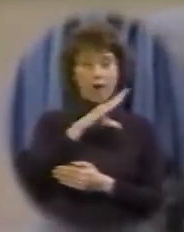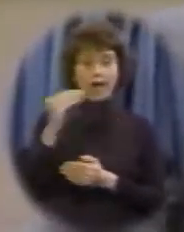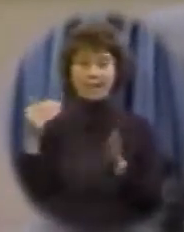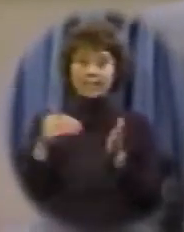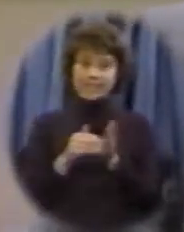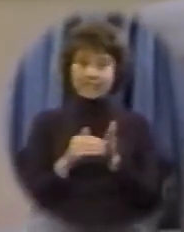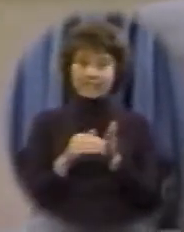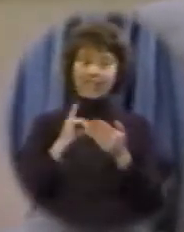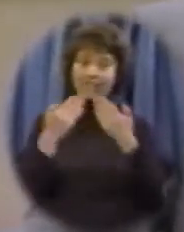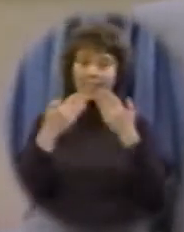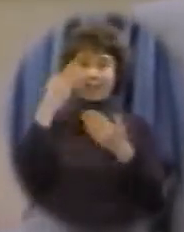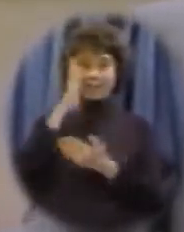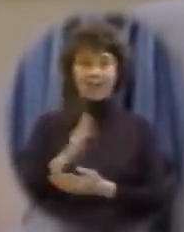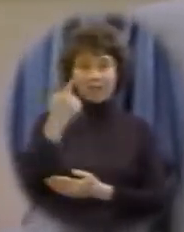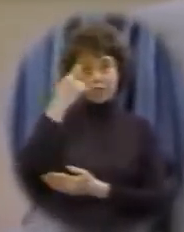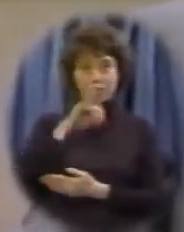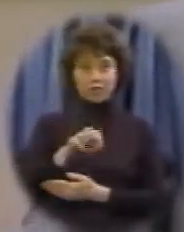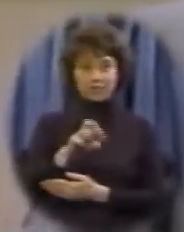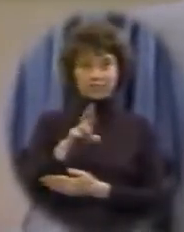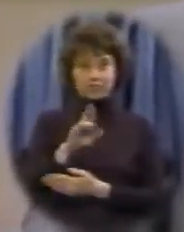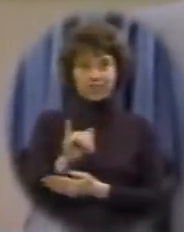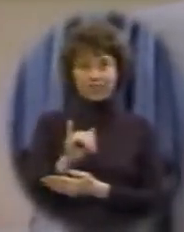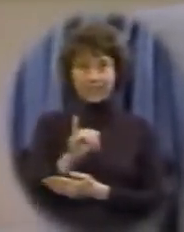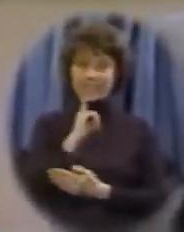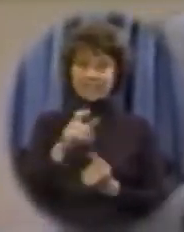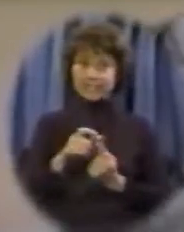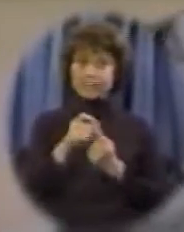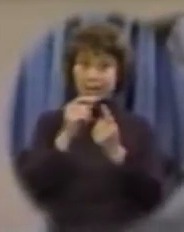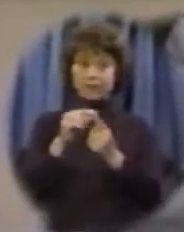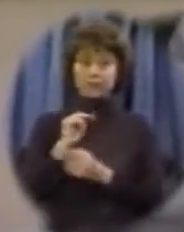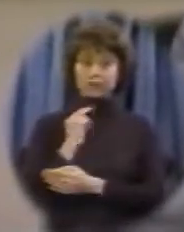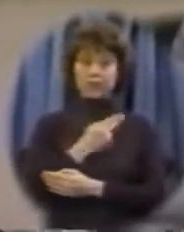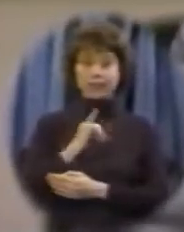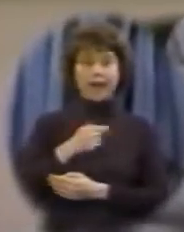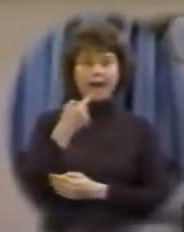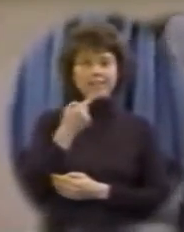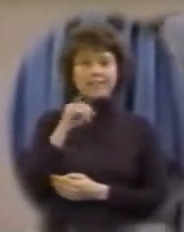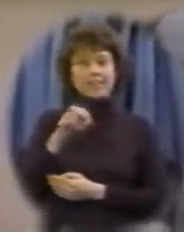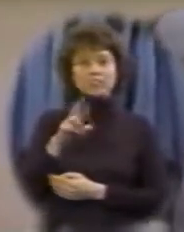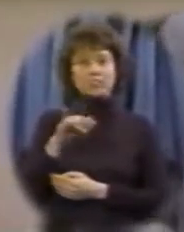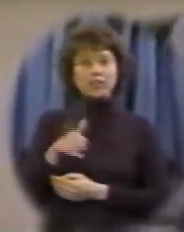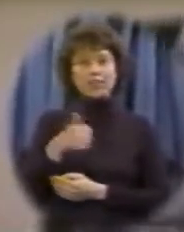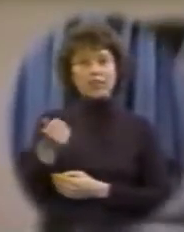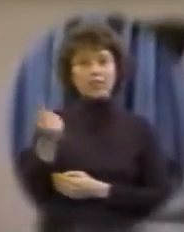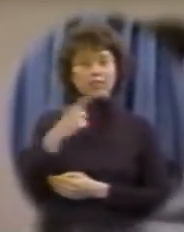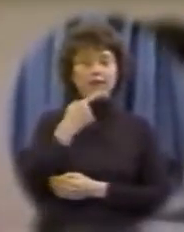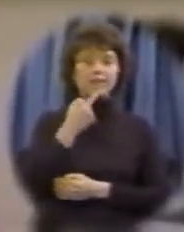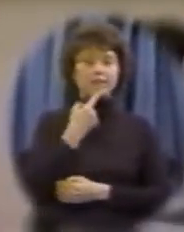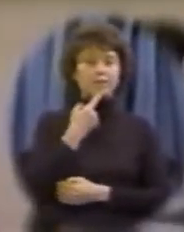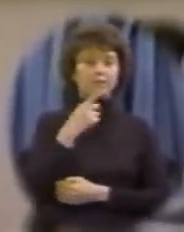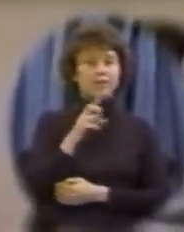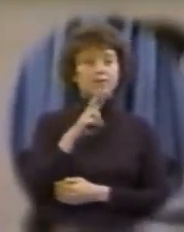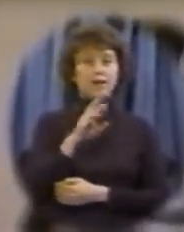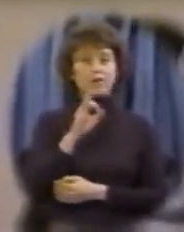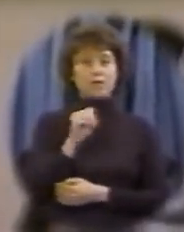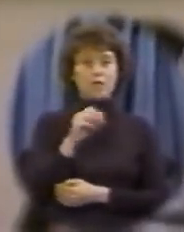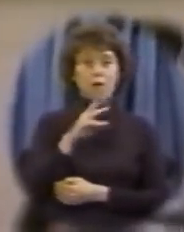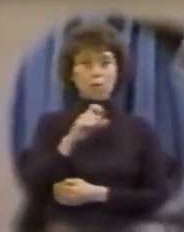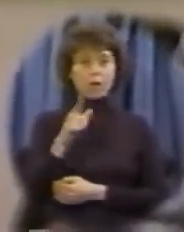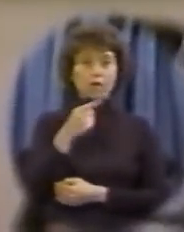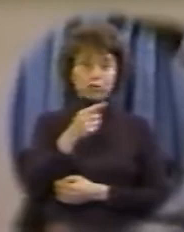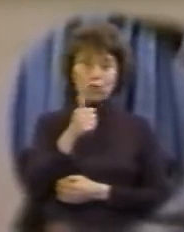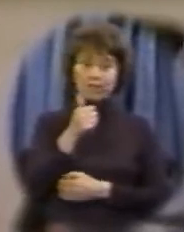it. He's something really special to us. I said to him the other day, I said, Dr. Falwell, you're just 10 years